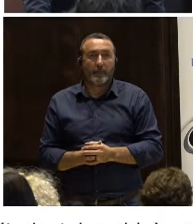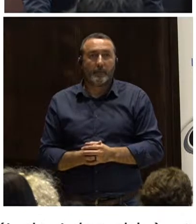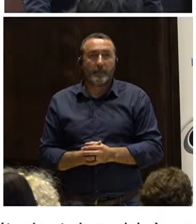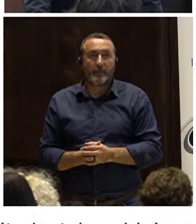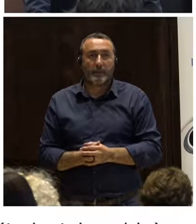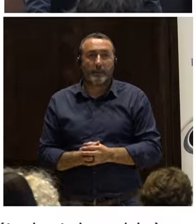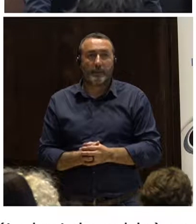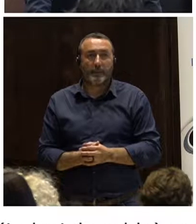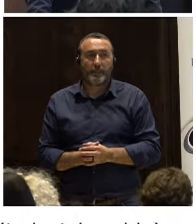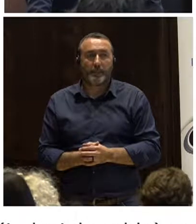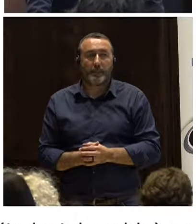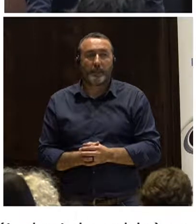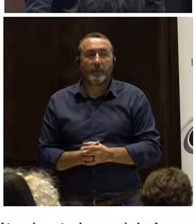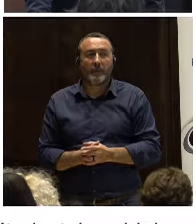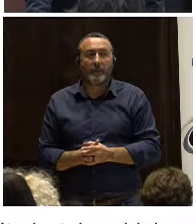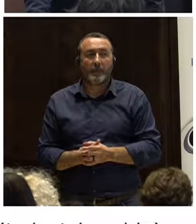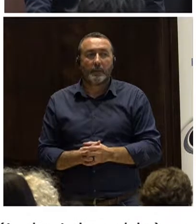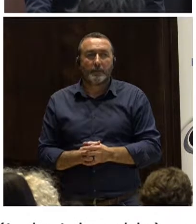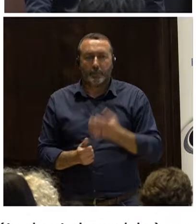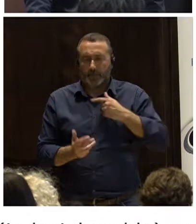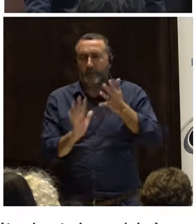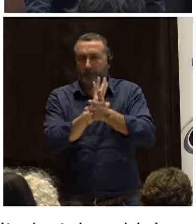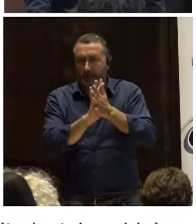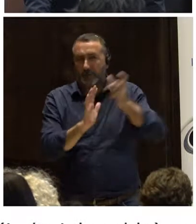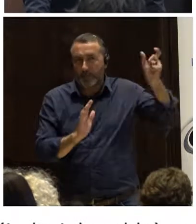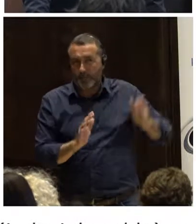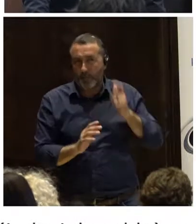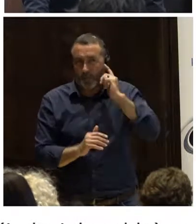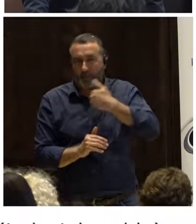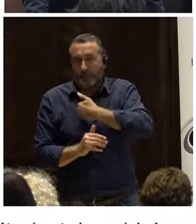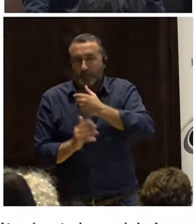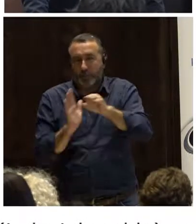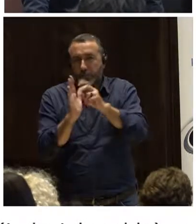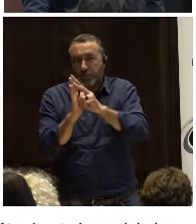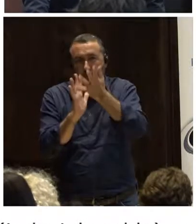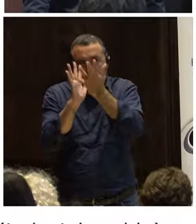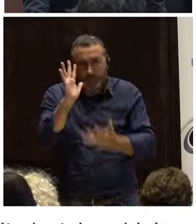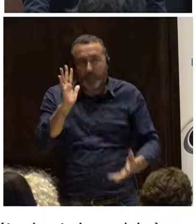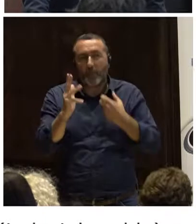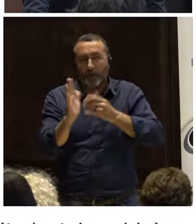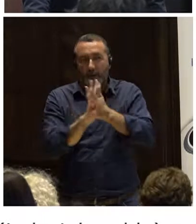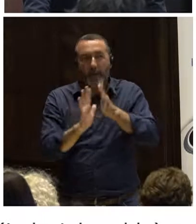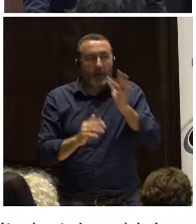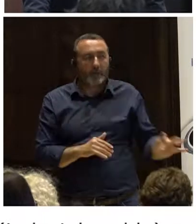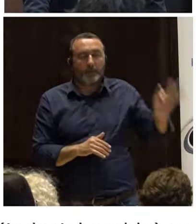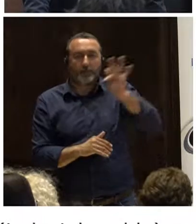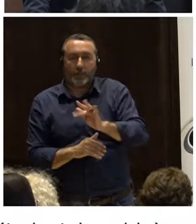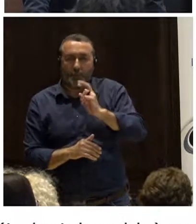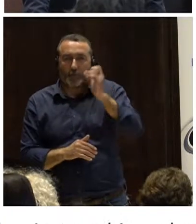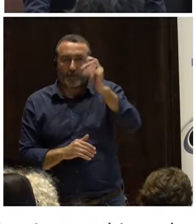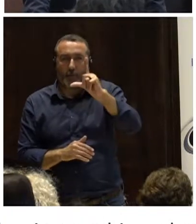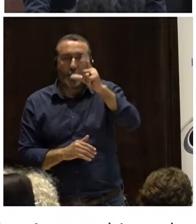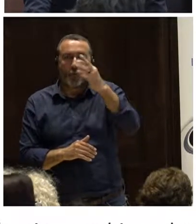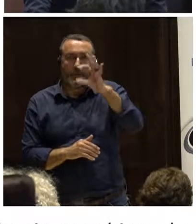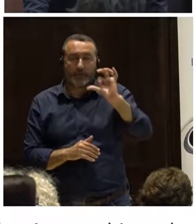longer, but forgive me, I will go to Luis Azevedo. He is the oldest one in this